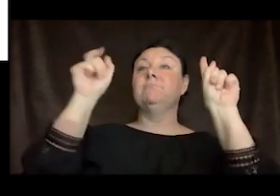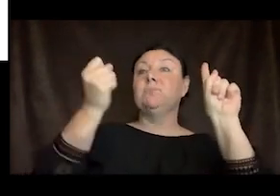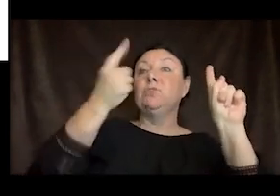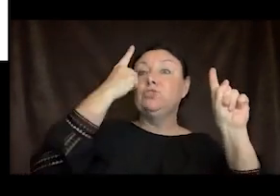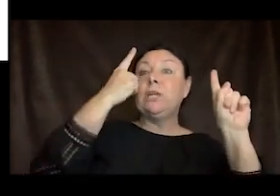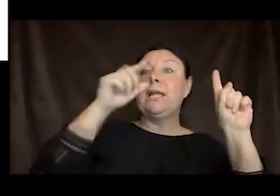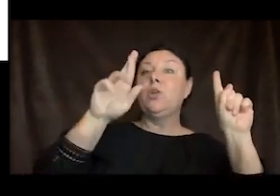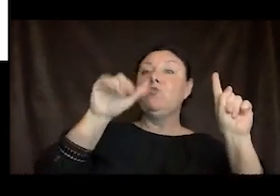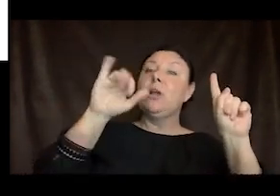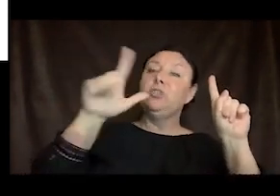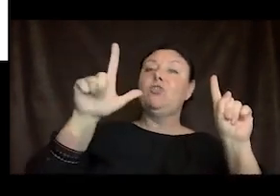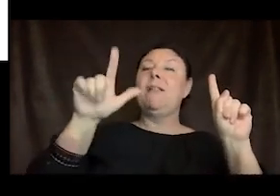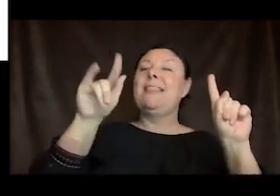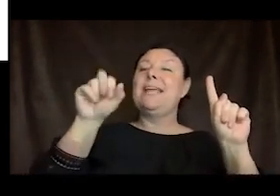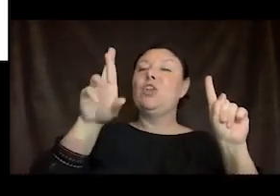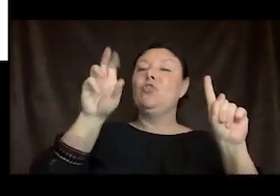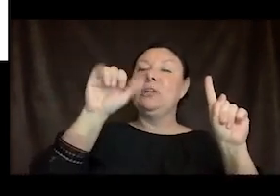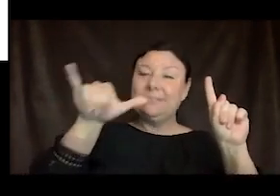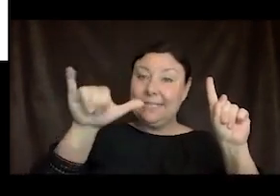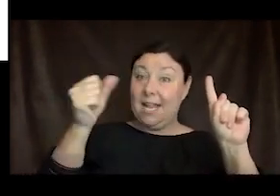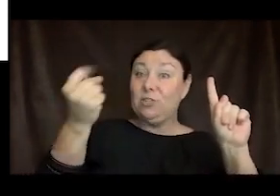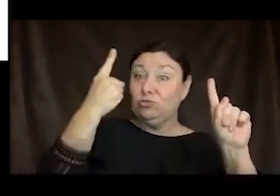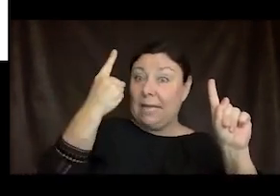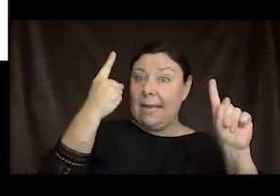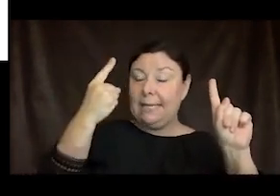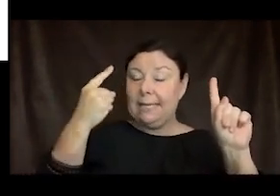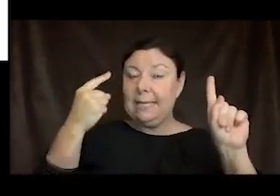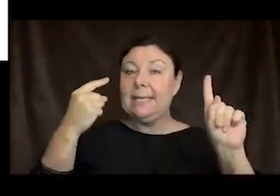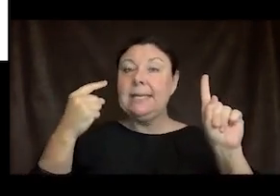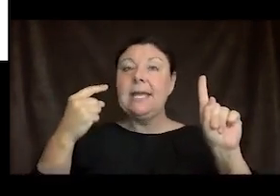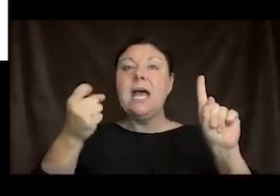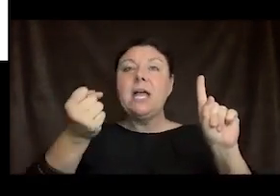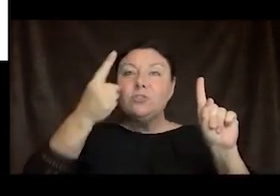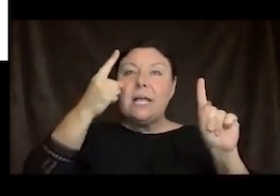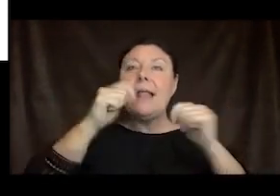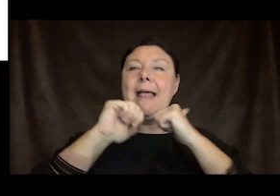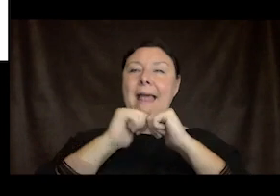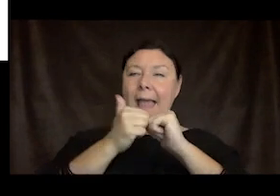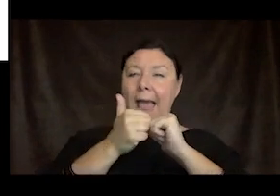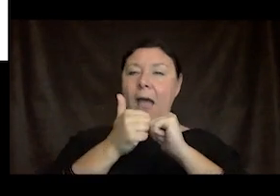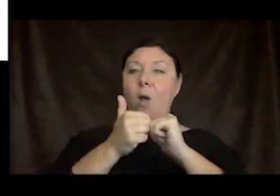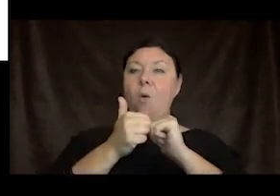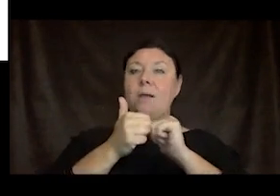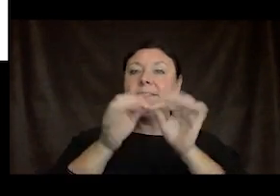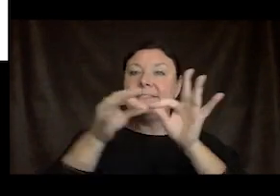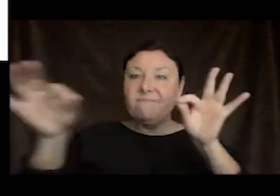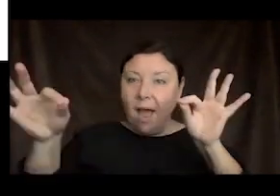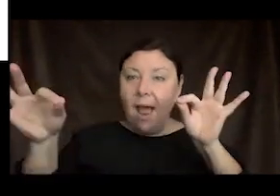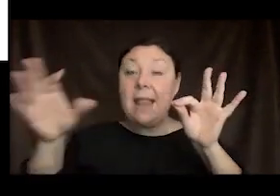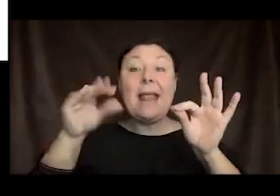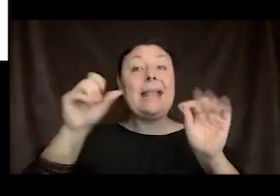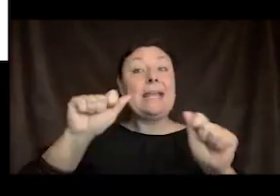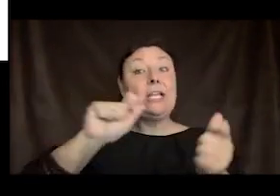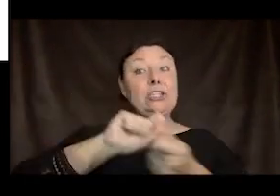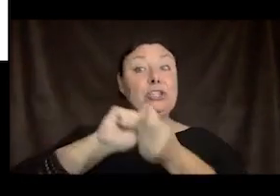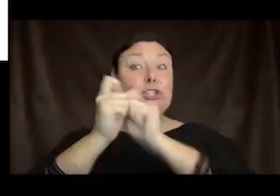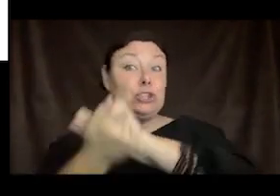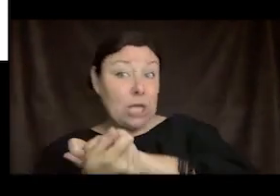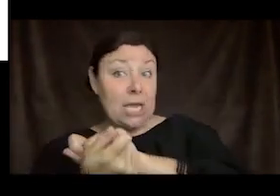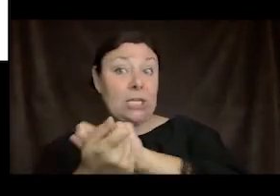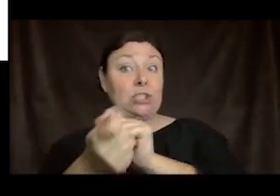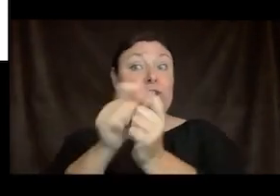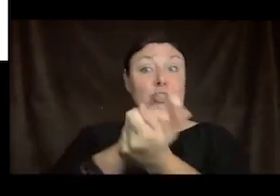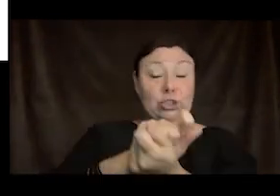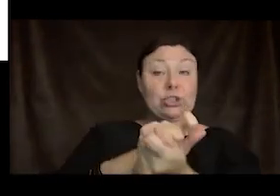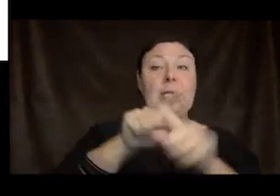the way race is defined and that it can change, that it's highly malleable based on geographic and